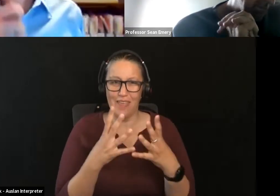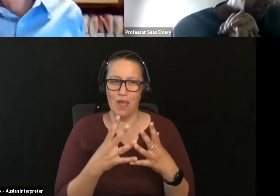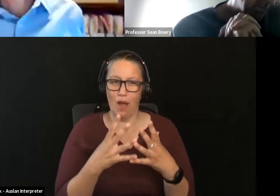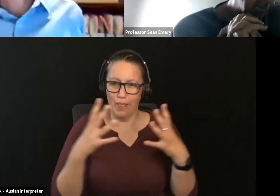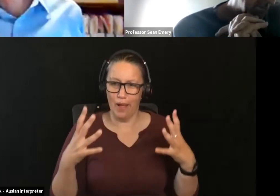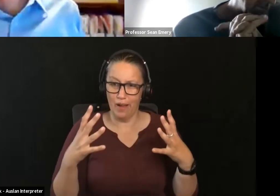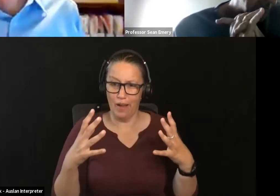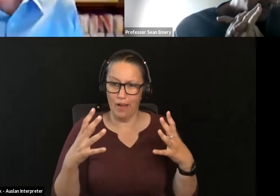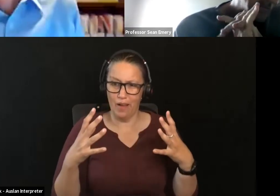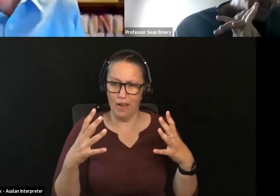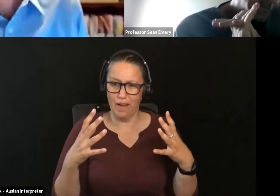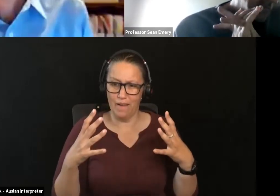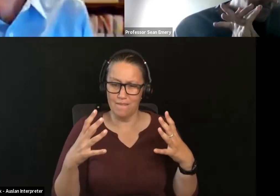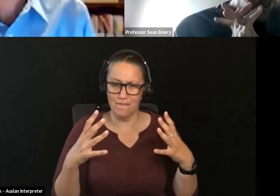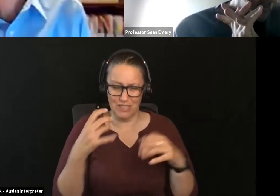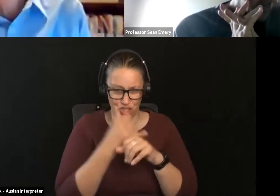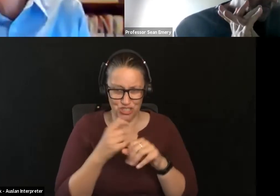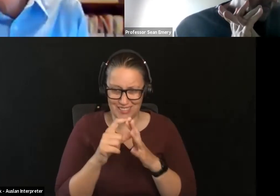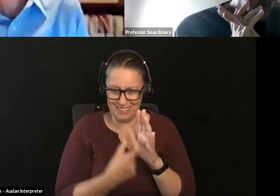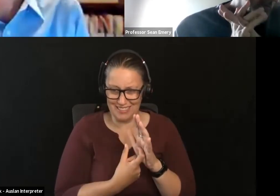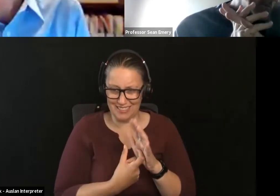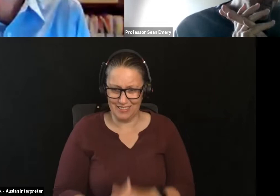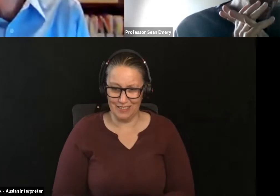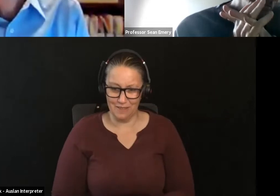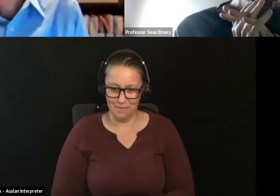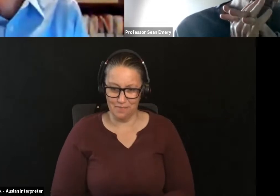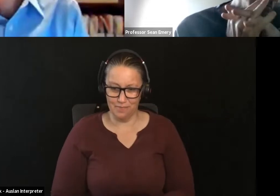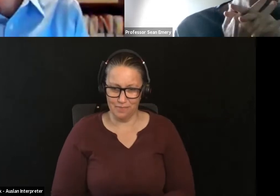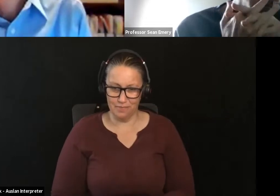mid-career physicians, and I don't really blame them.